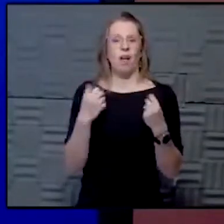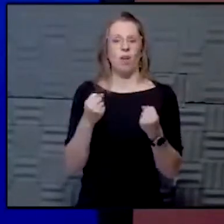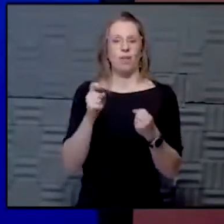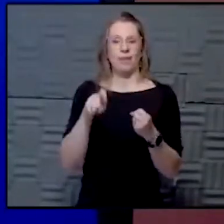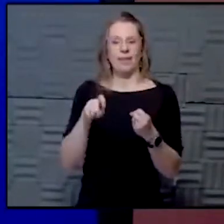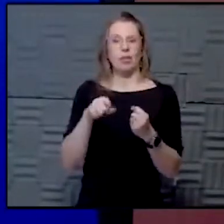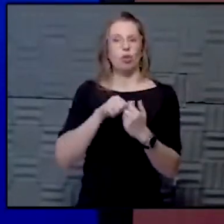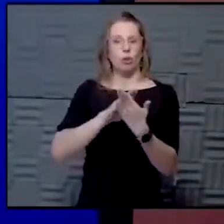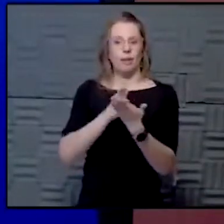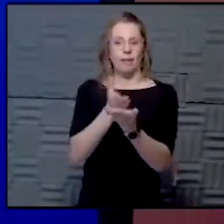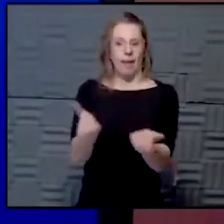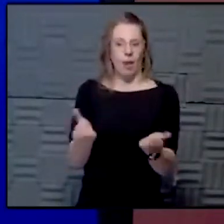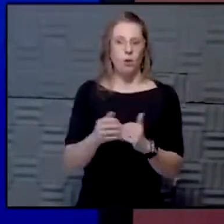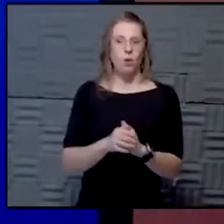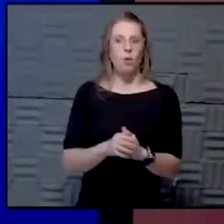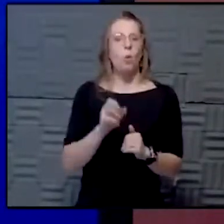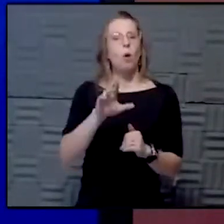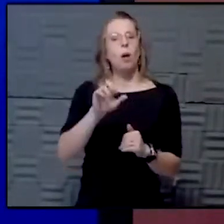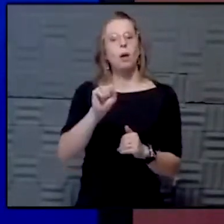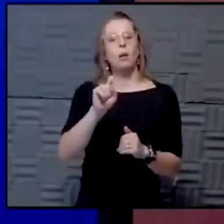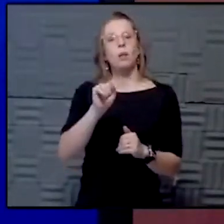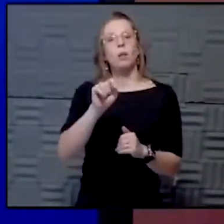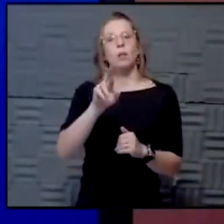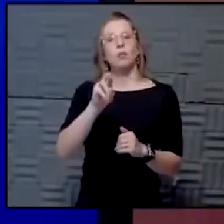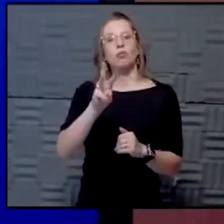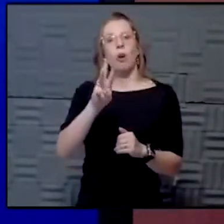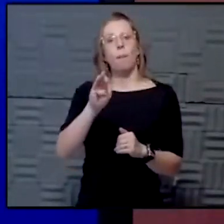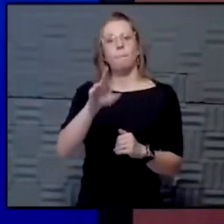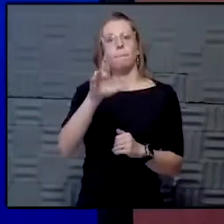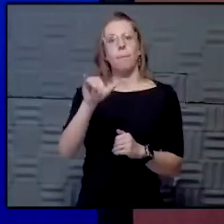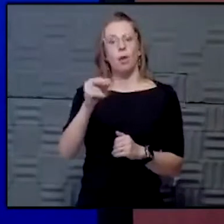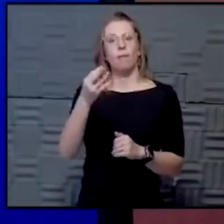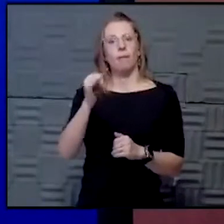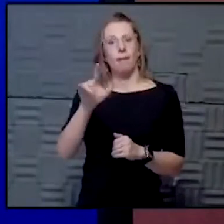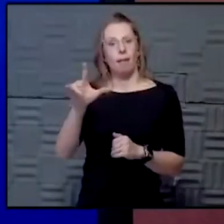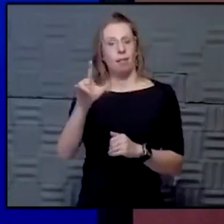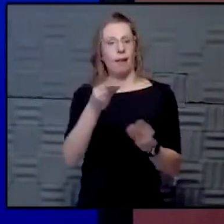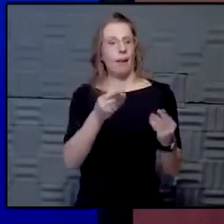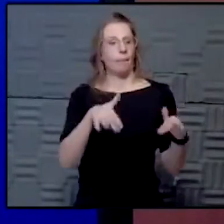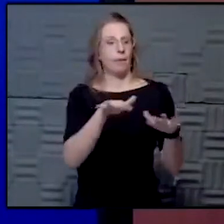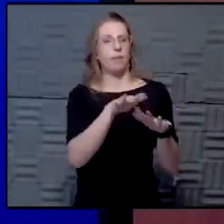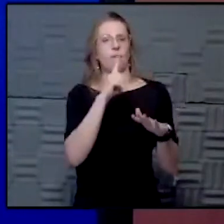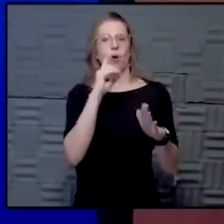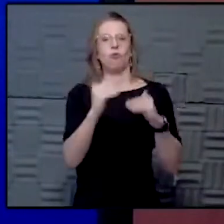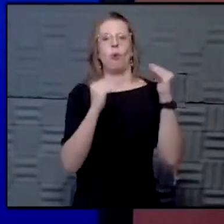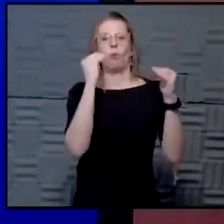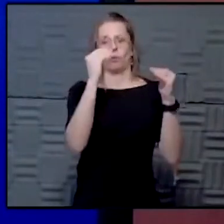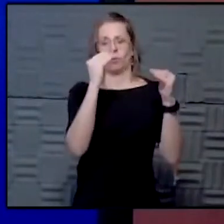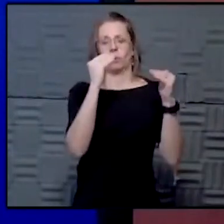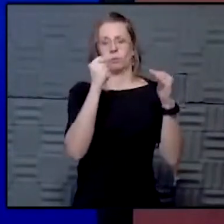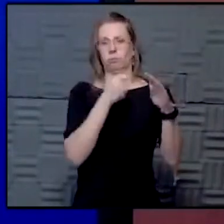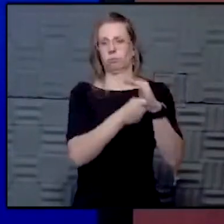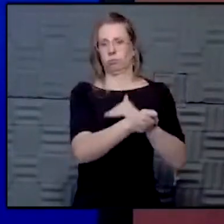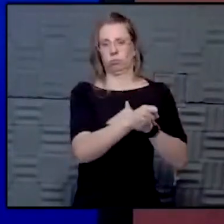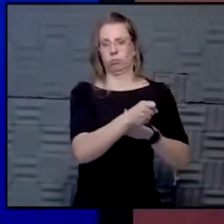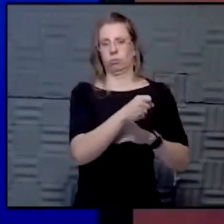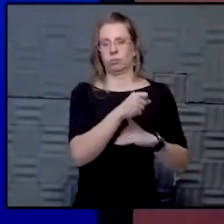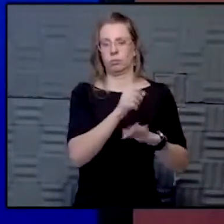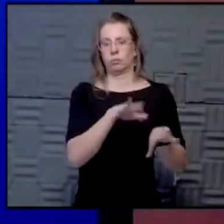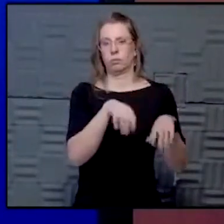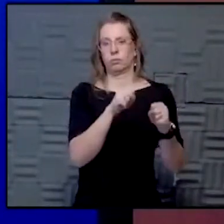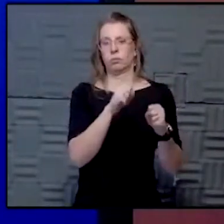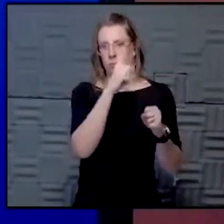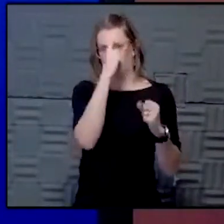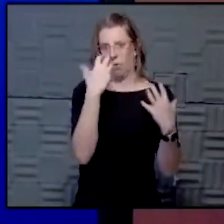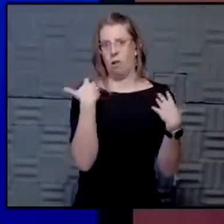or the Strawberry Hill campus and our adult needs. We have a commitment to provide, to the best of our ability, those